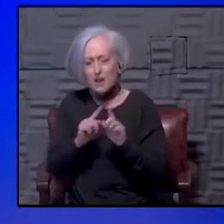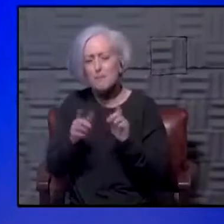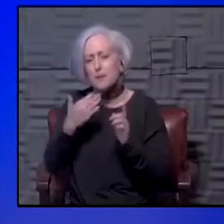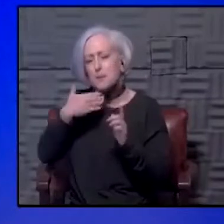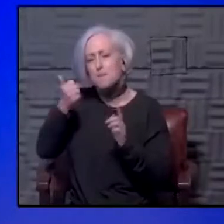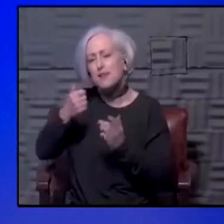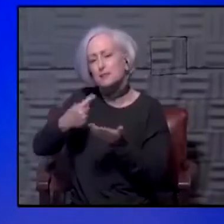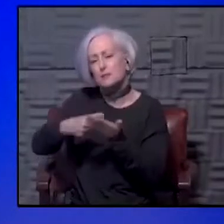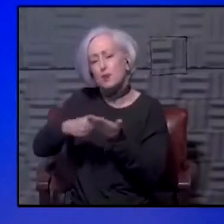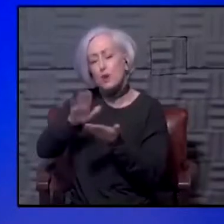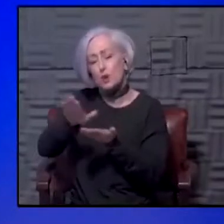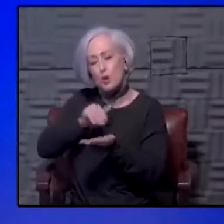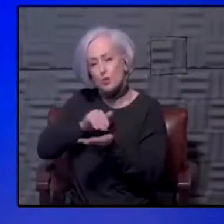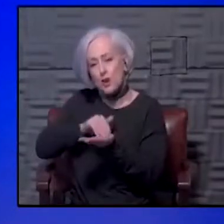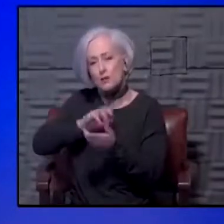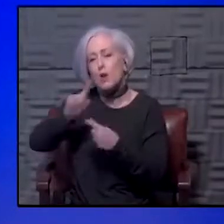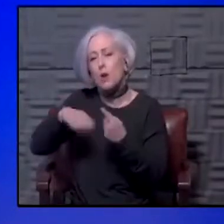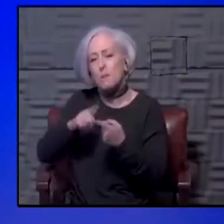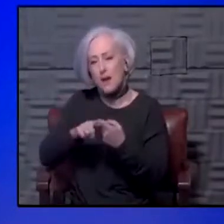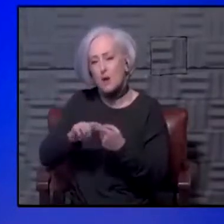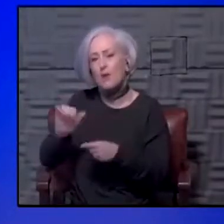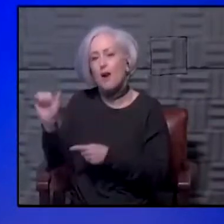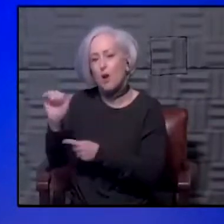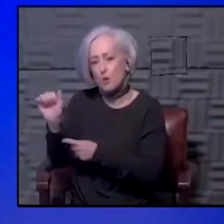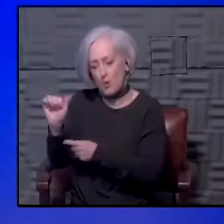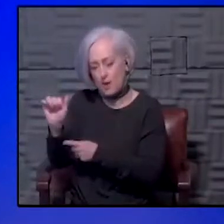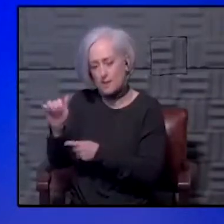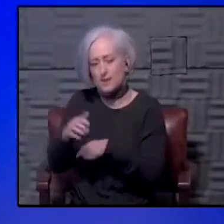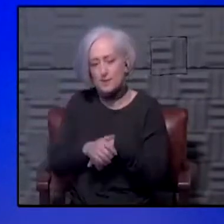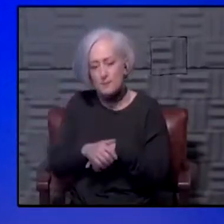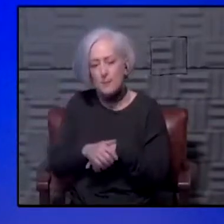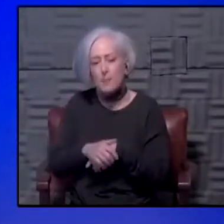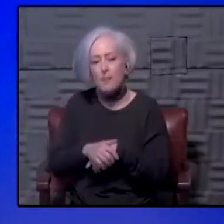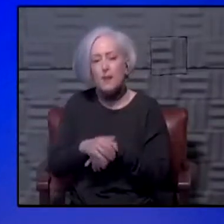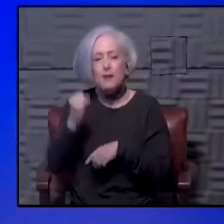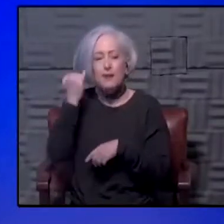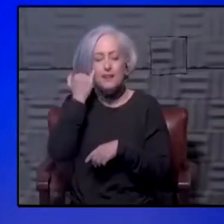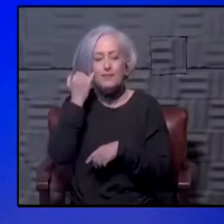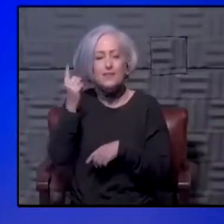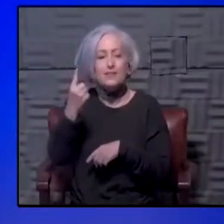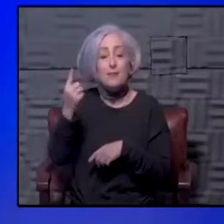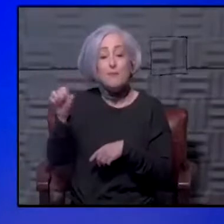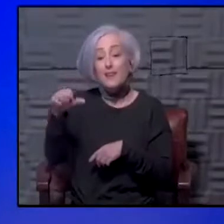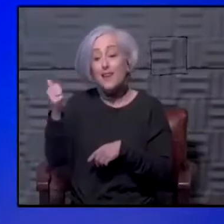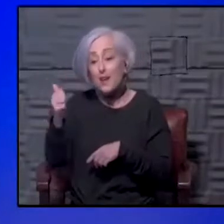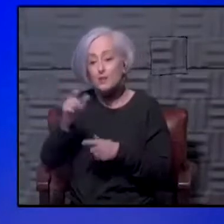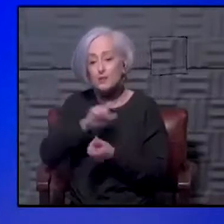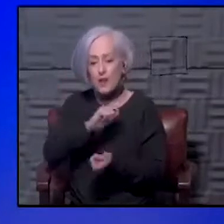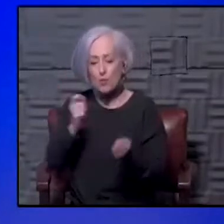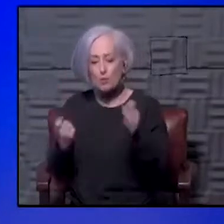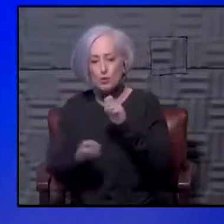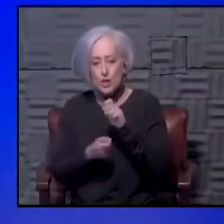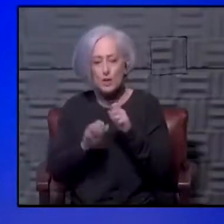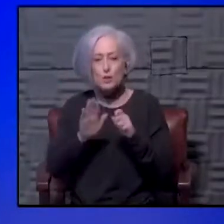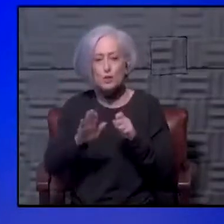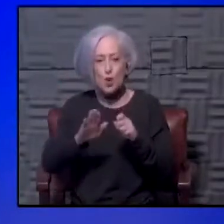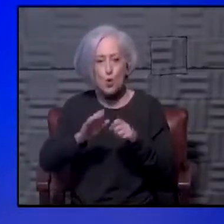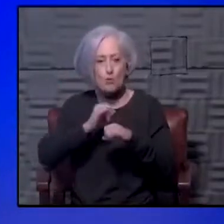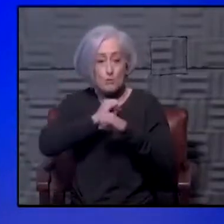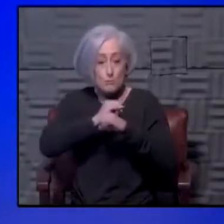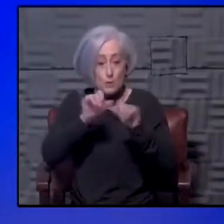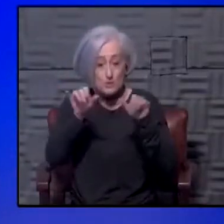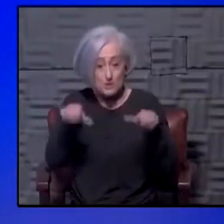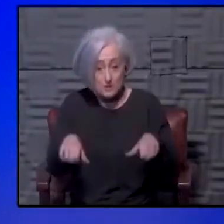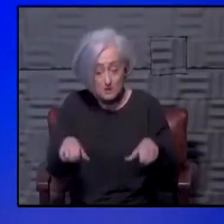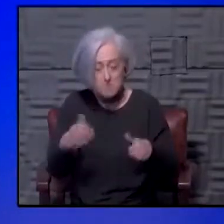arthritis. If it is something more than those medicines, some sort of immune modulating drug, that may have an